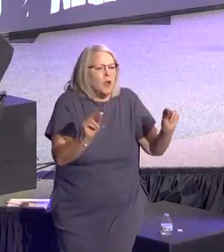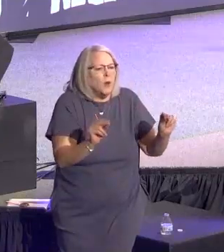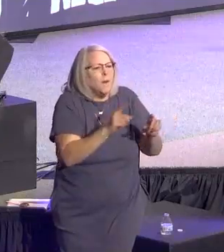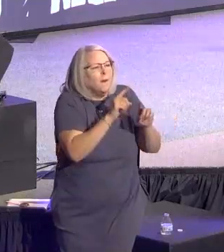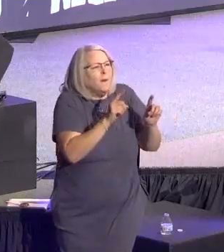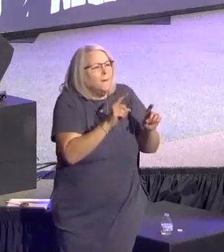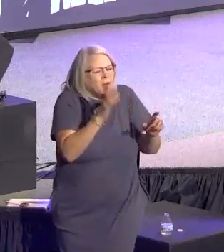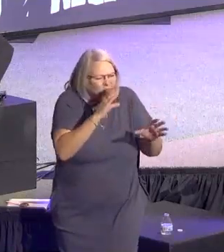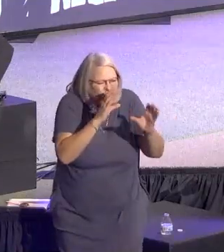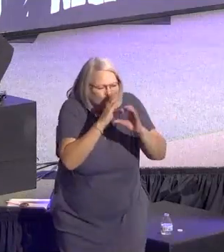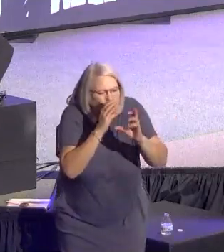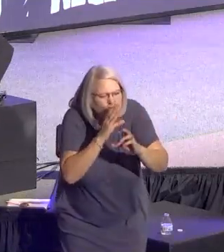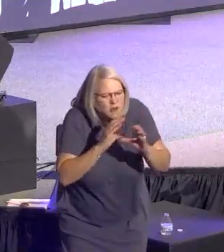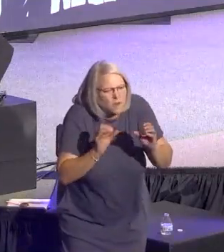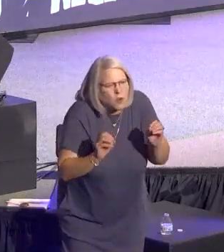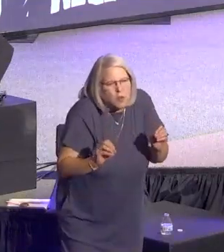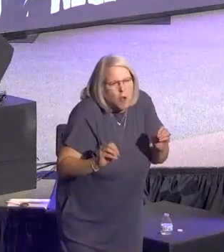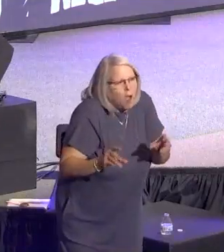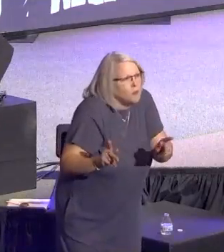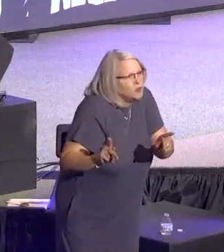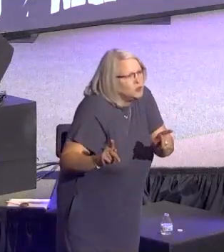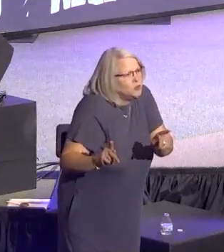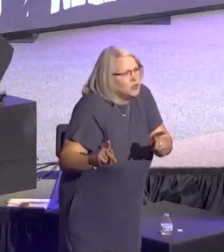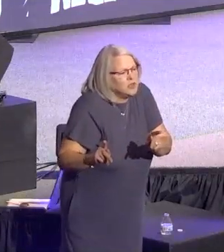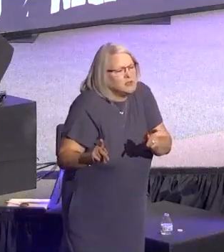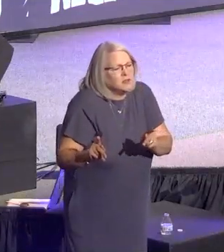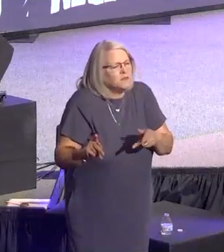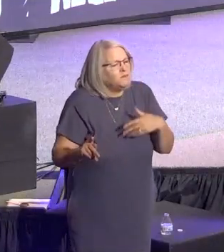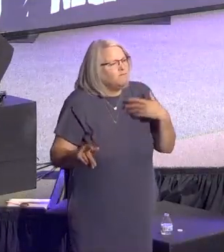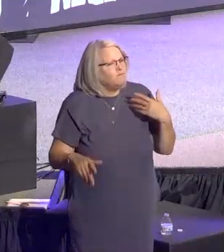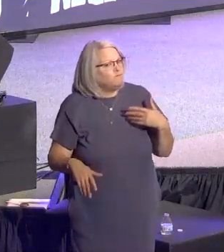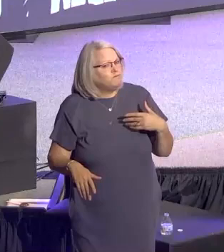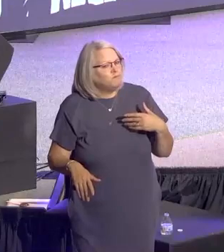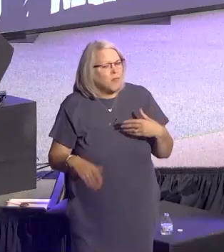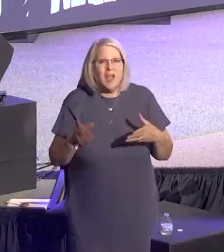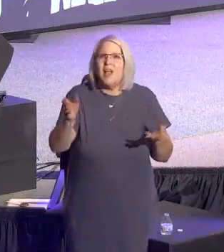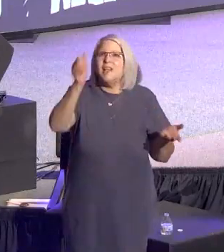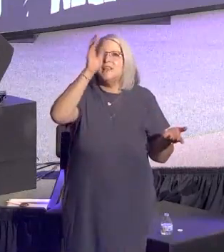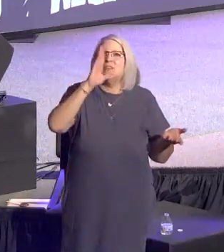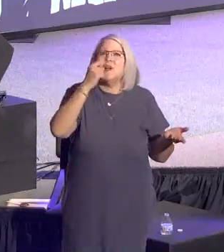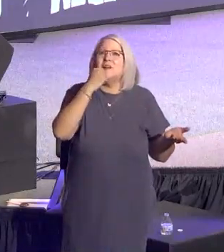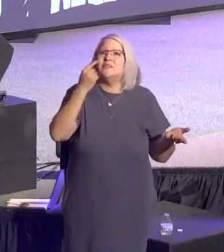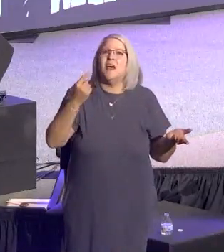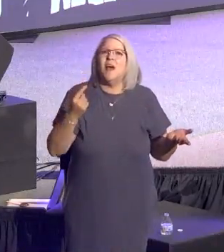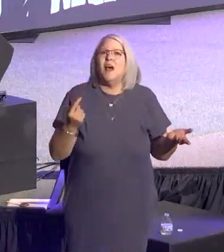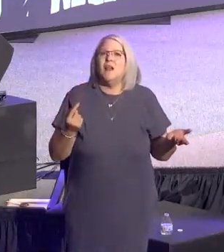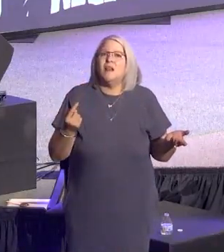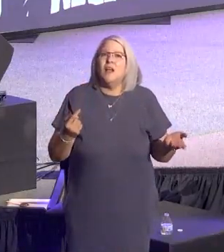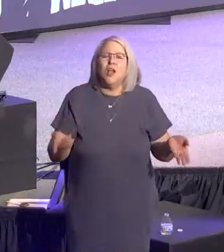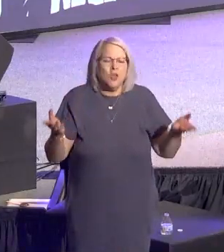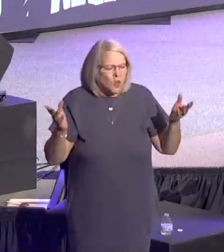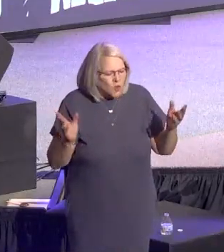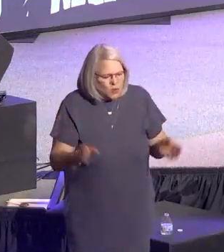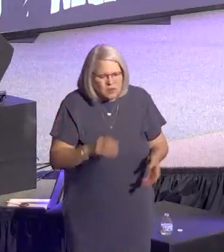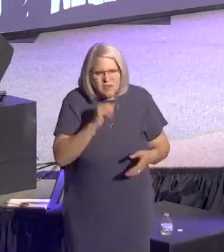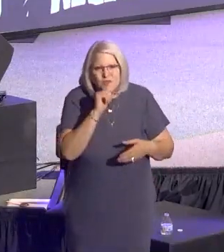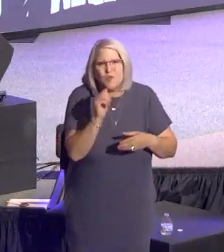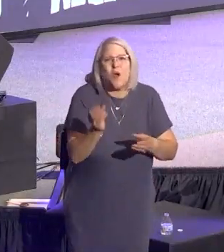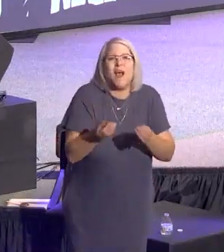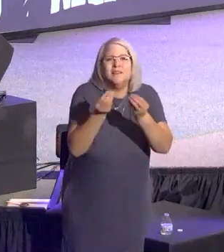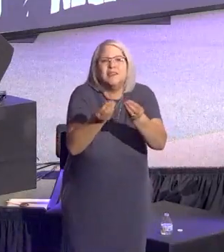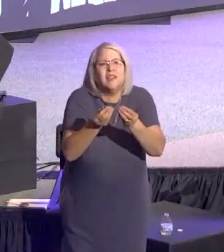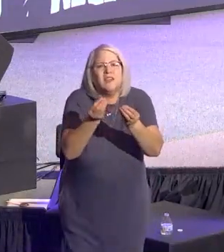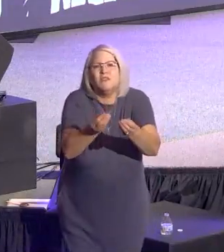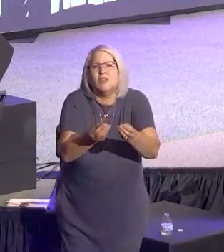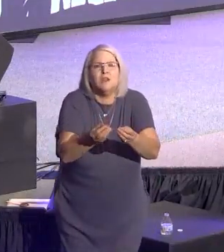But looking for those opportunities. He says, he who sows sparingly will reap sparingly, but if you sow